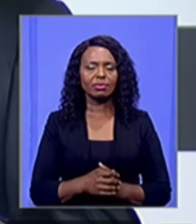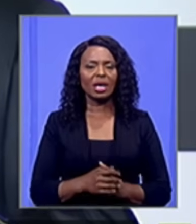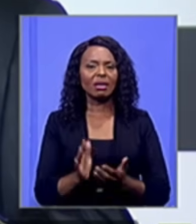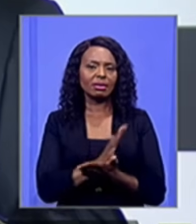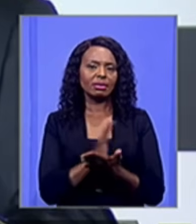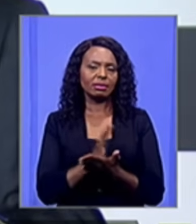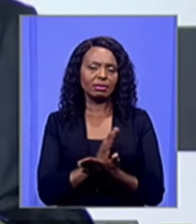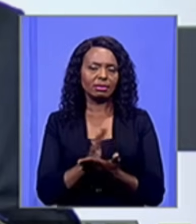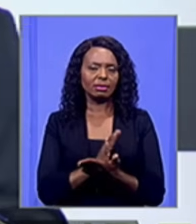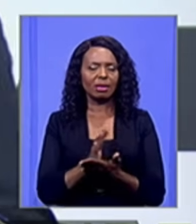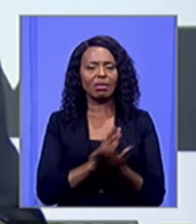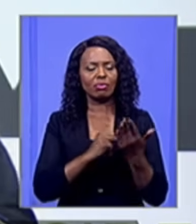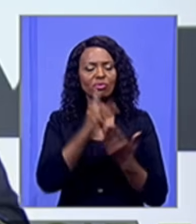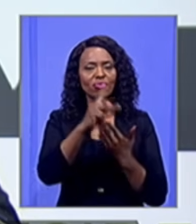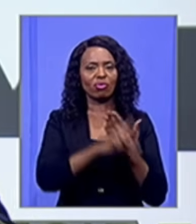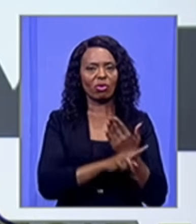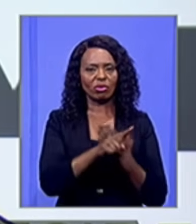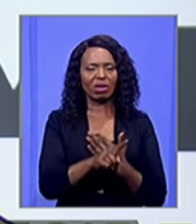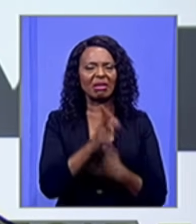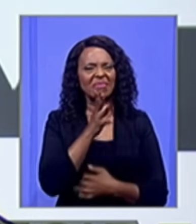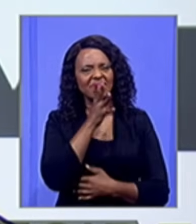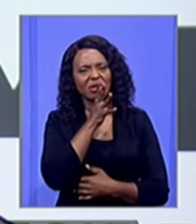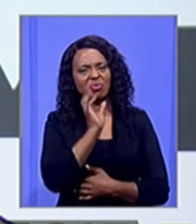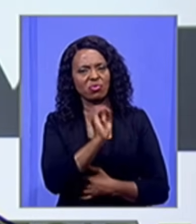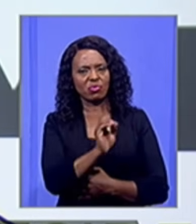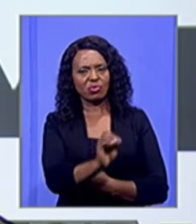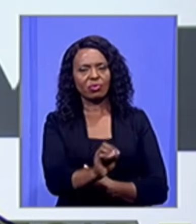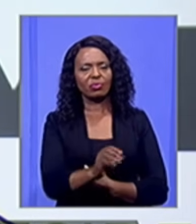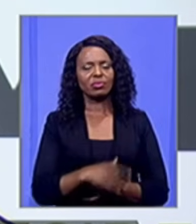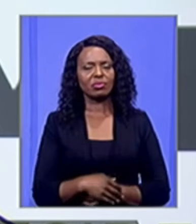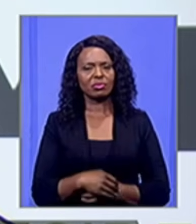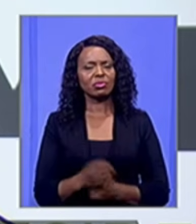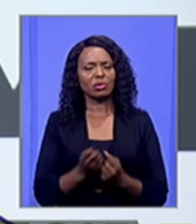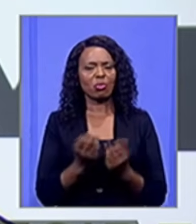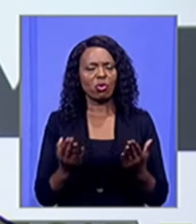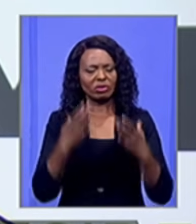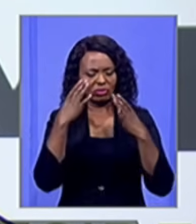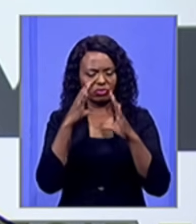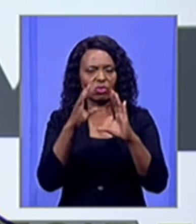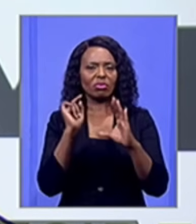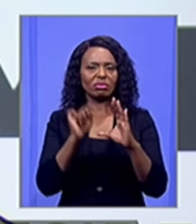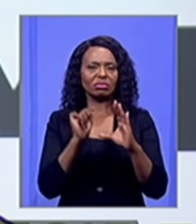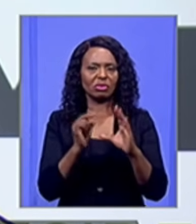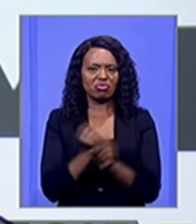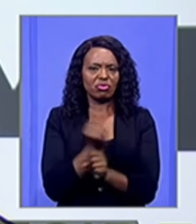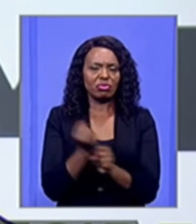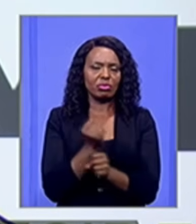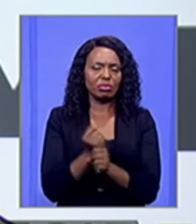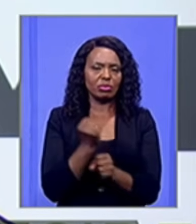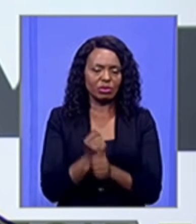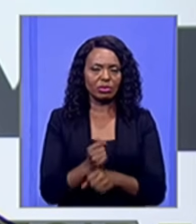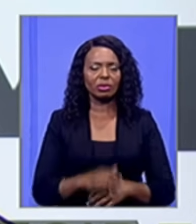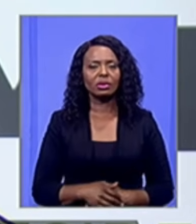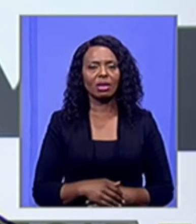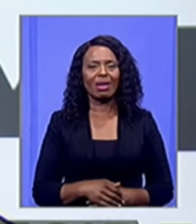tseo di project tse dintsi tse re sebetsanang le tsona tse re tshwanetseng gore